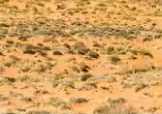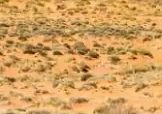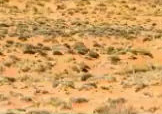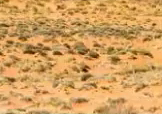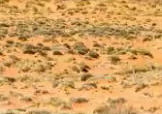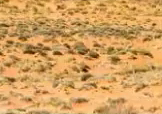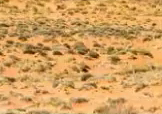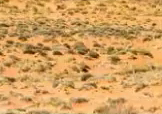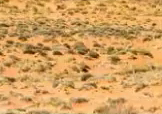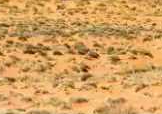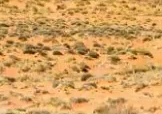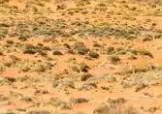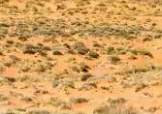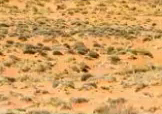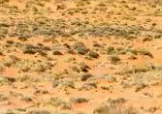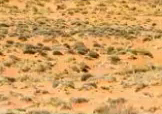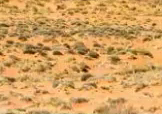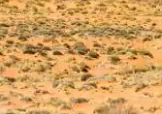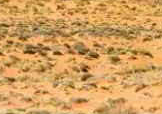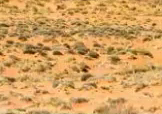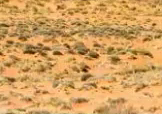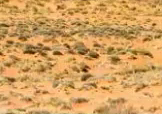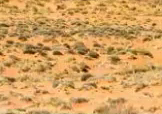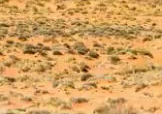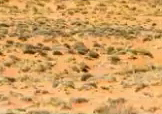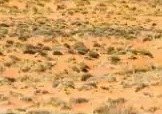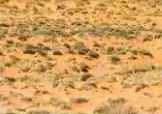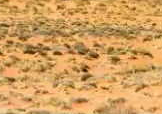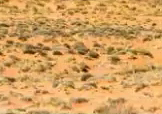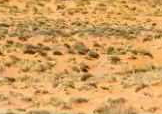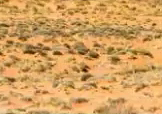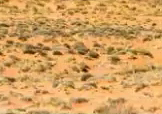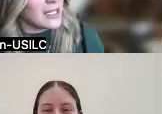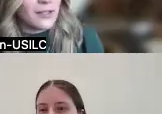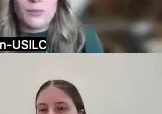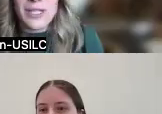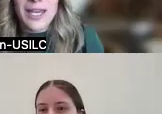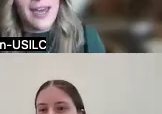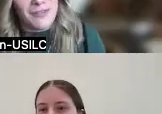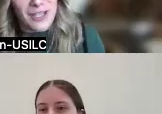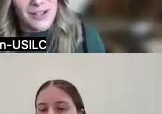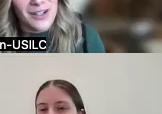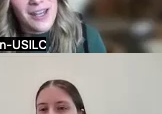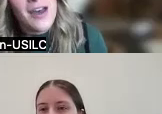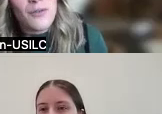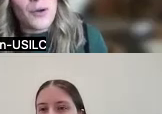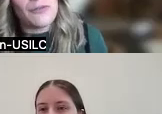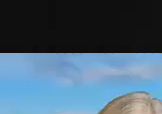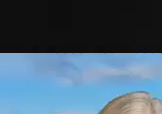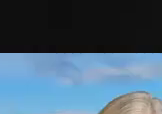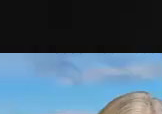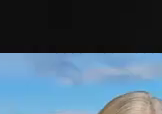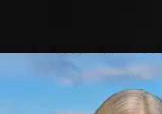every other year. There are some states that only meet as a legislature every other year, but we're lucky because we get every year